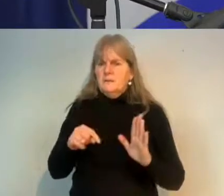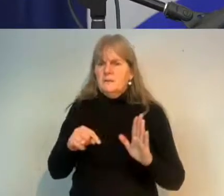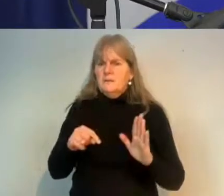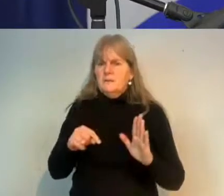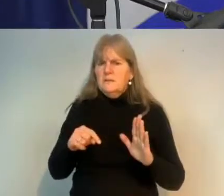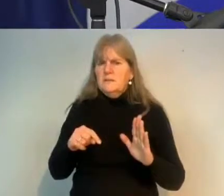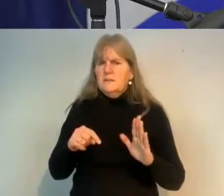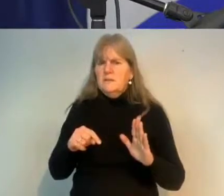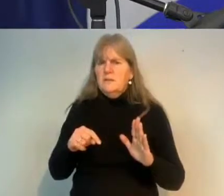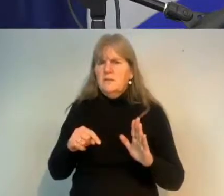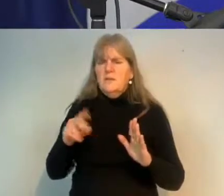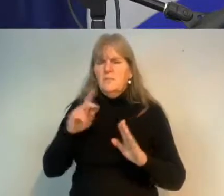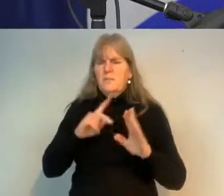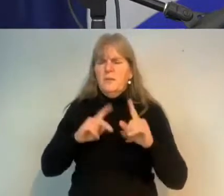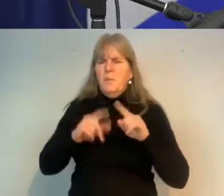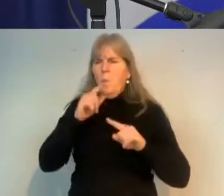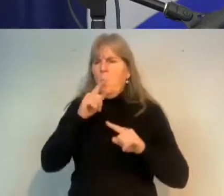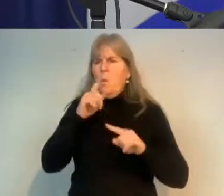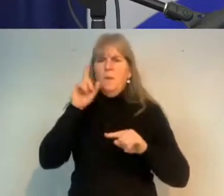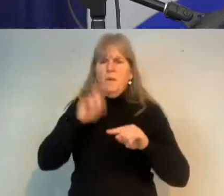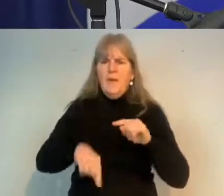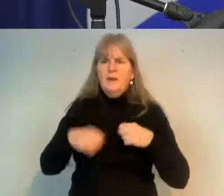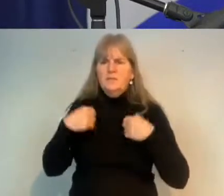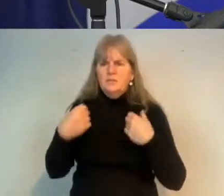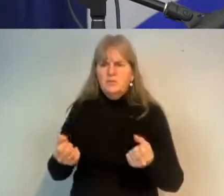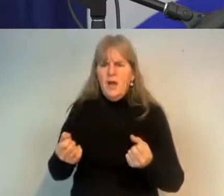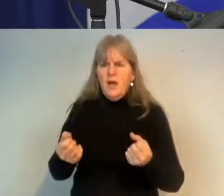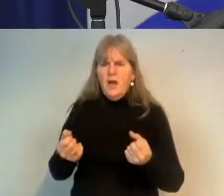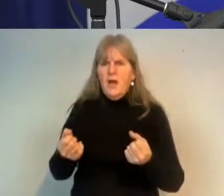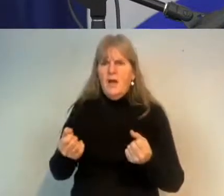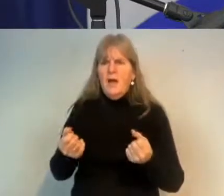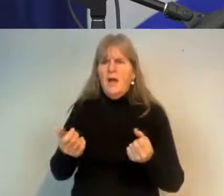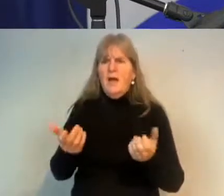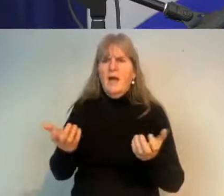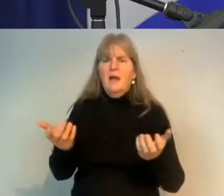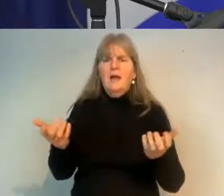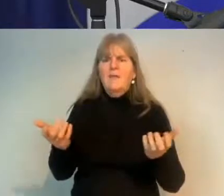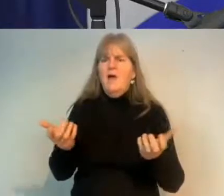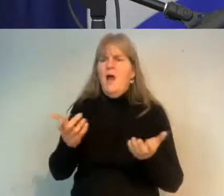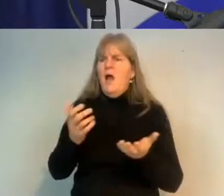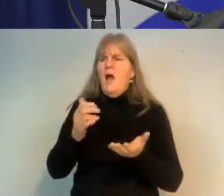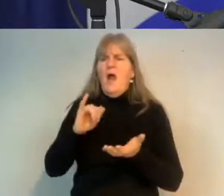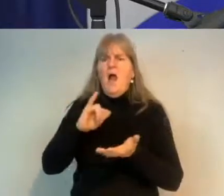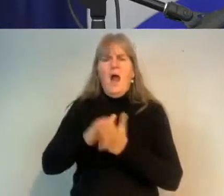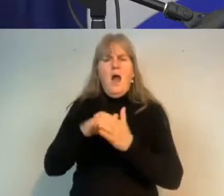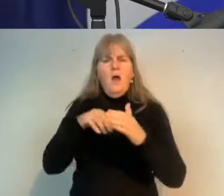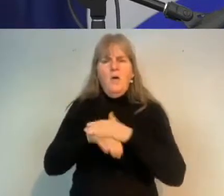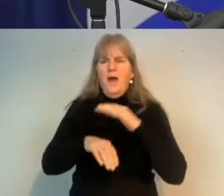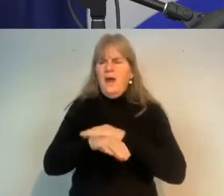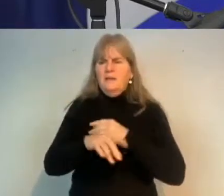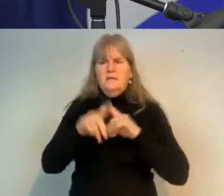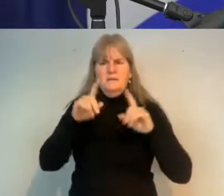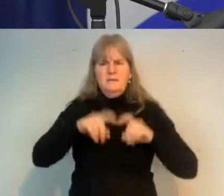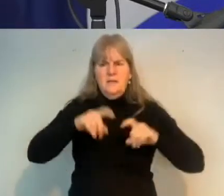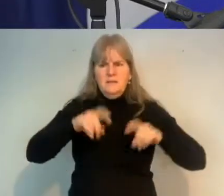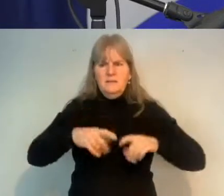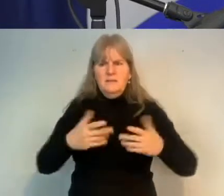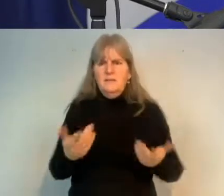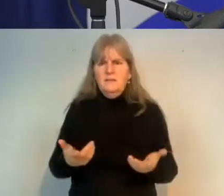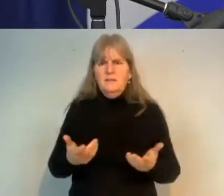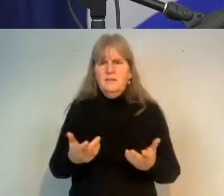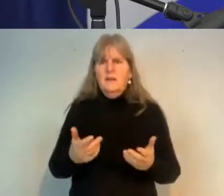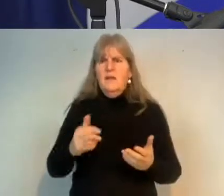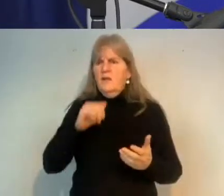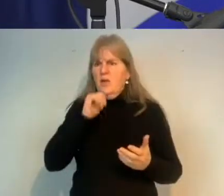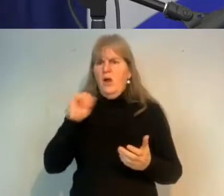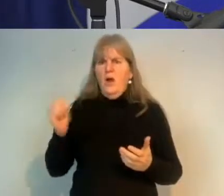don't drive in Whitehorse, how can they access testing? And if the advice now is that not everyone who's symptomatic needs